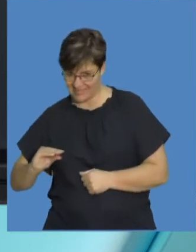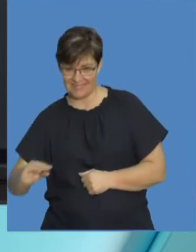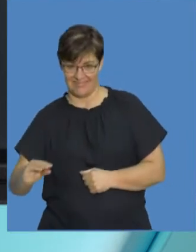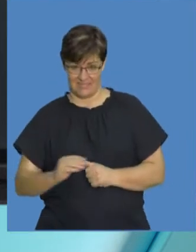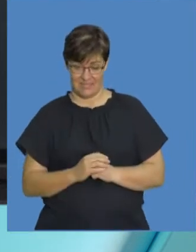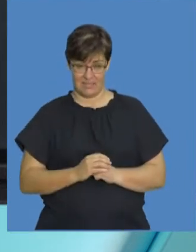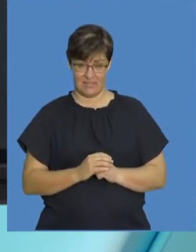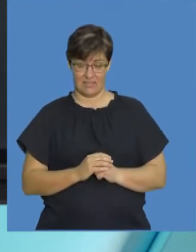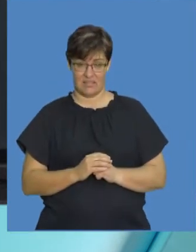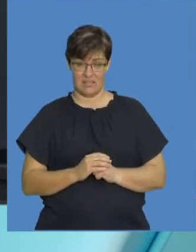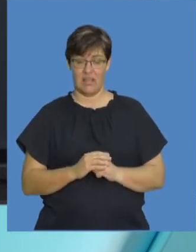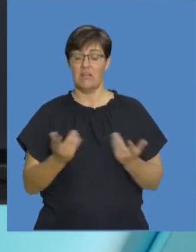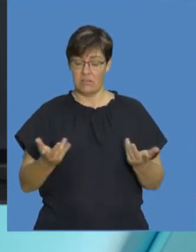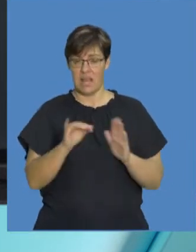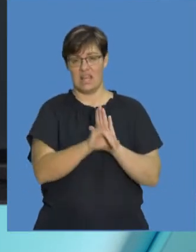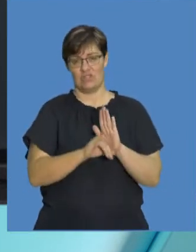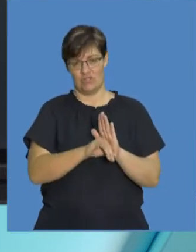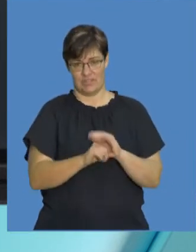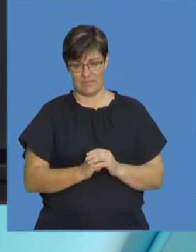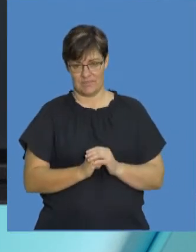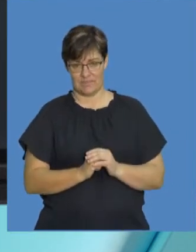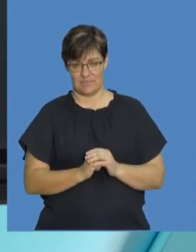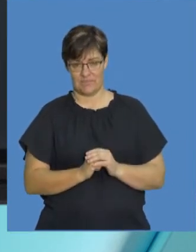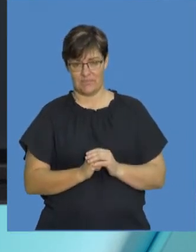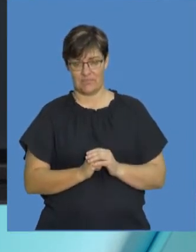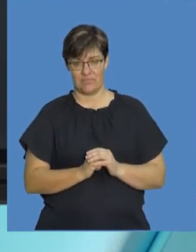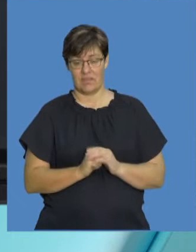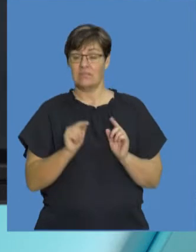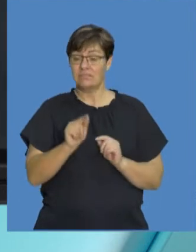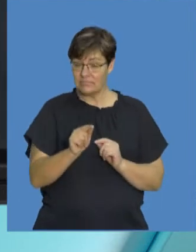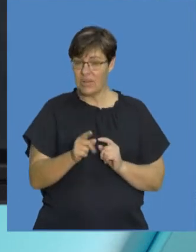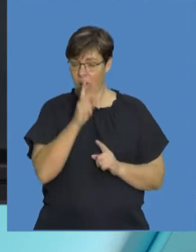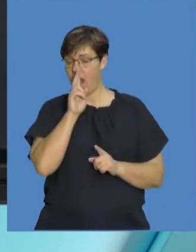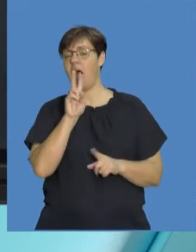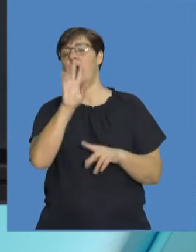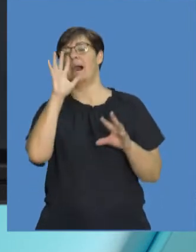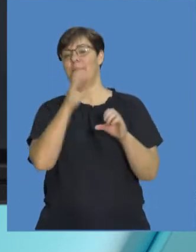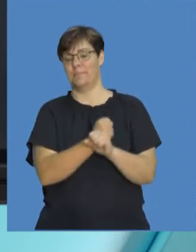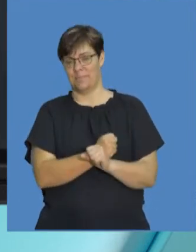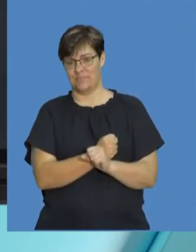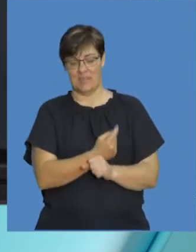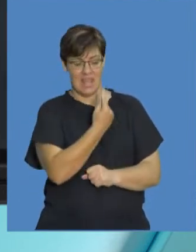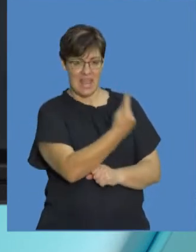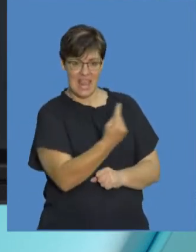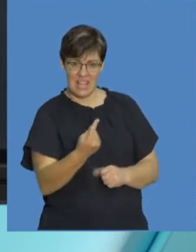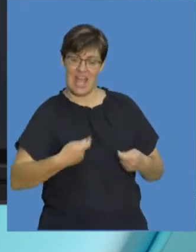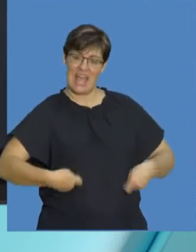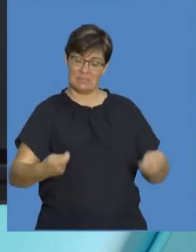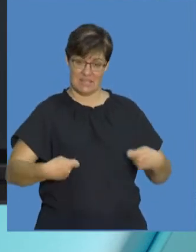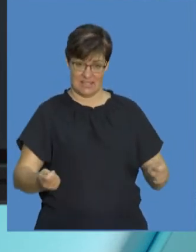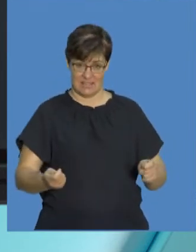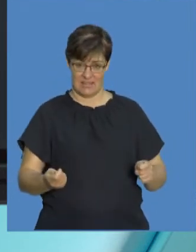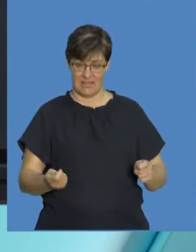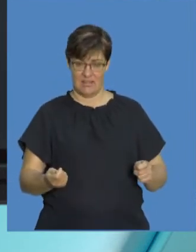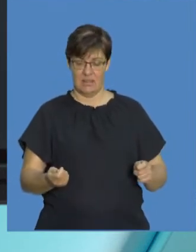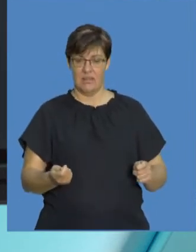section its portion of the insurance. So in this way, you can see that all your